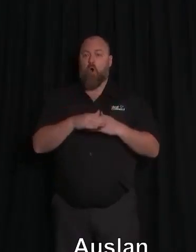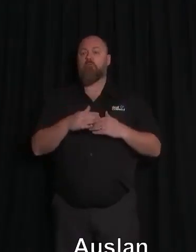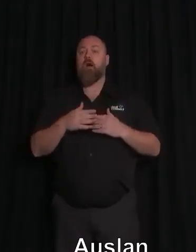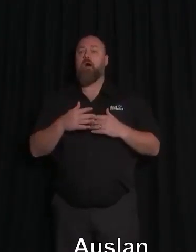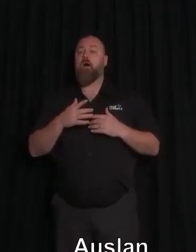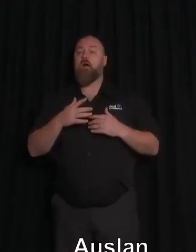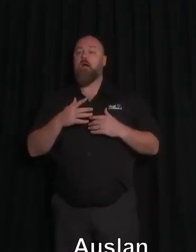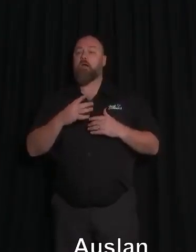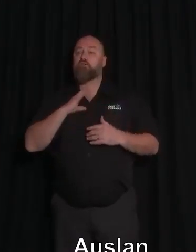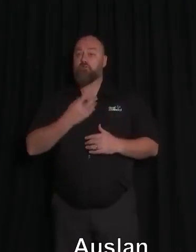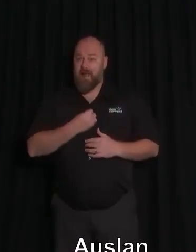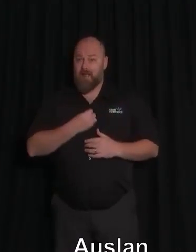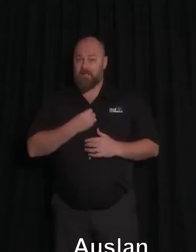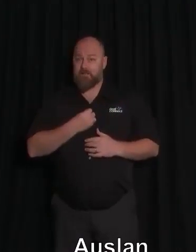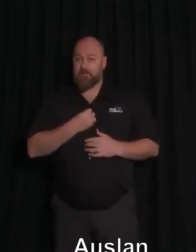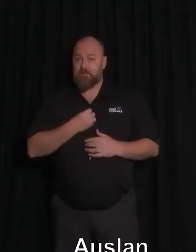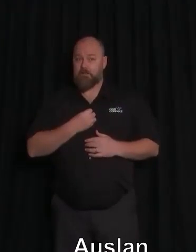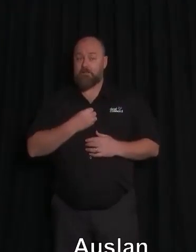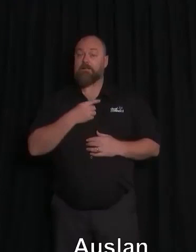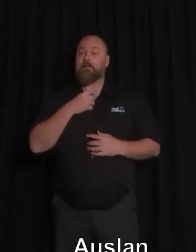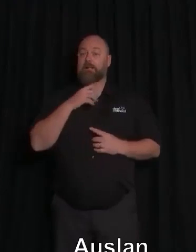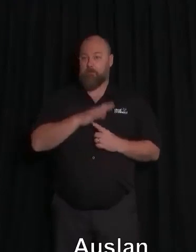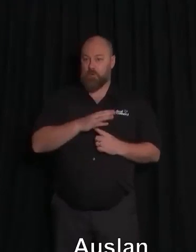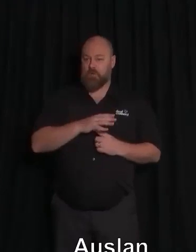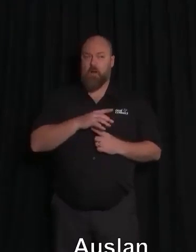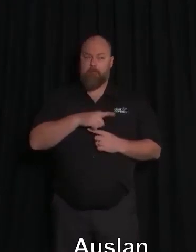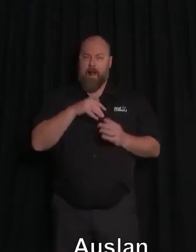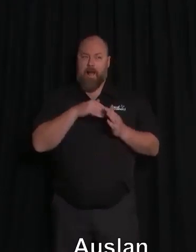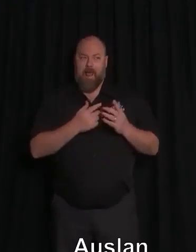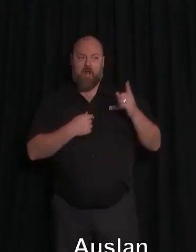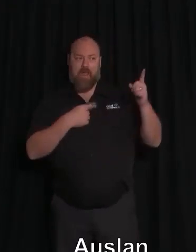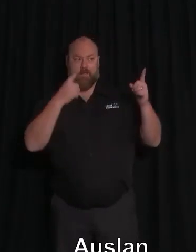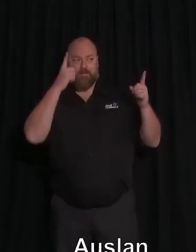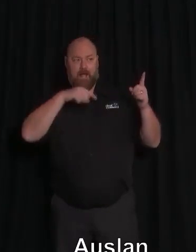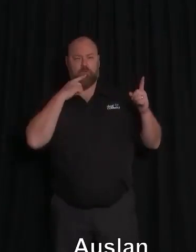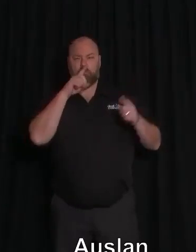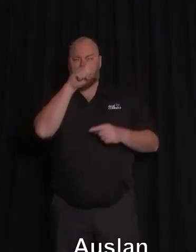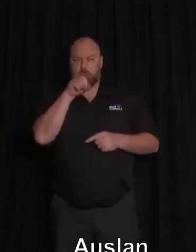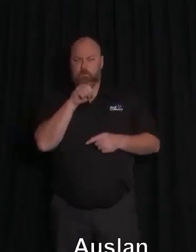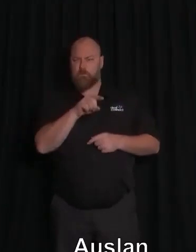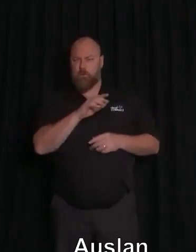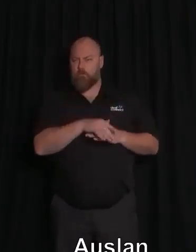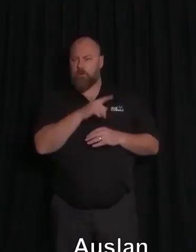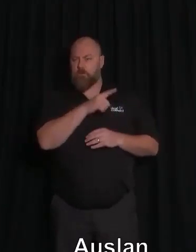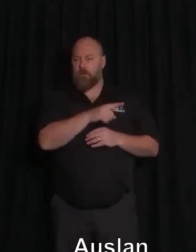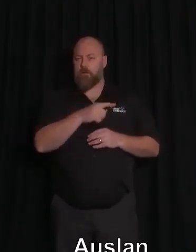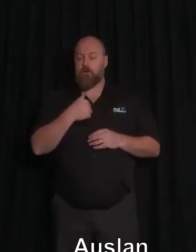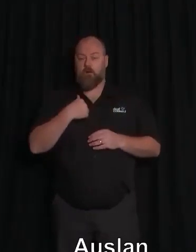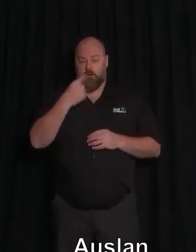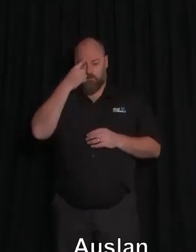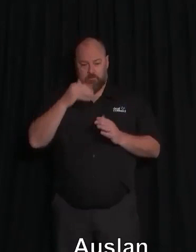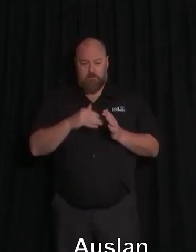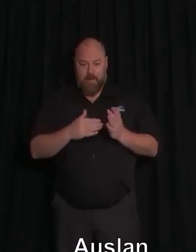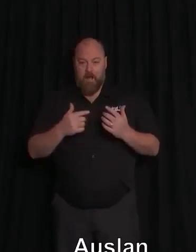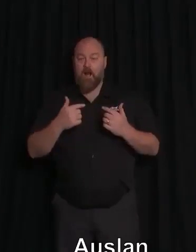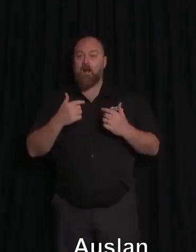key. However, that is being questioned at the moment. We are seeing for the first time that this approach is